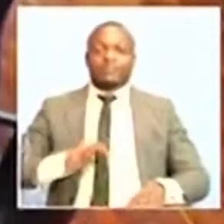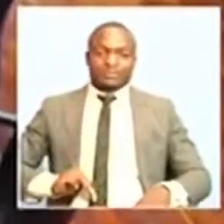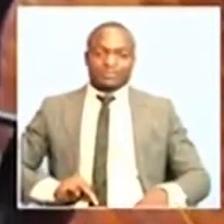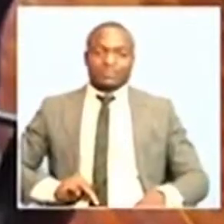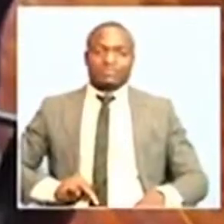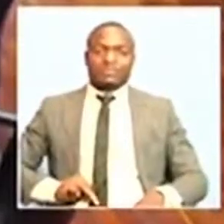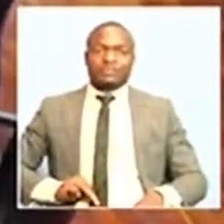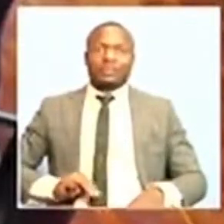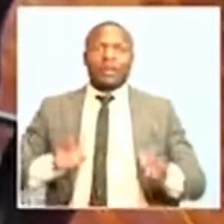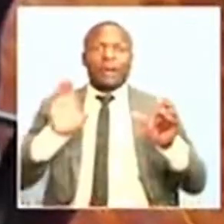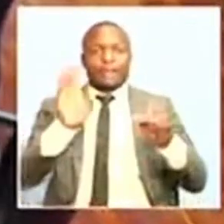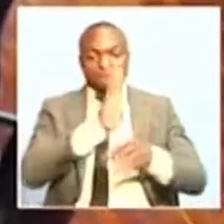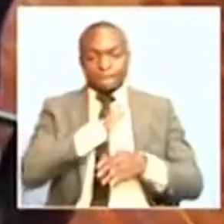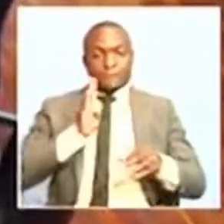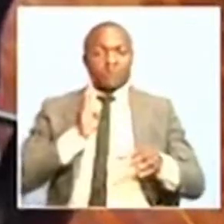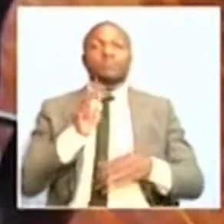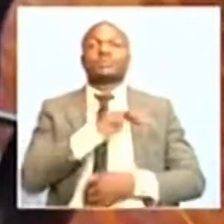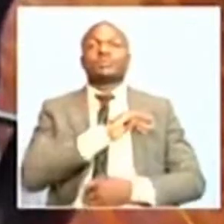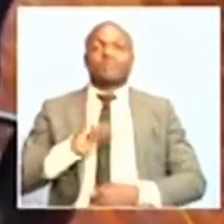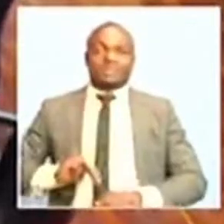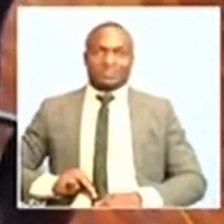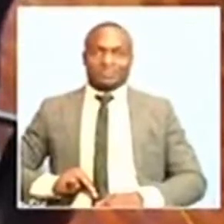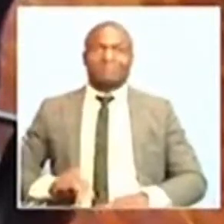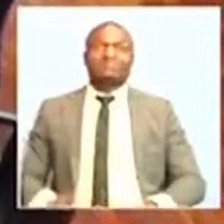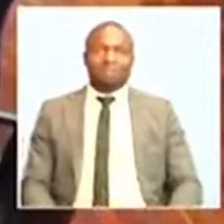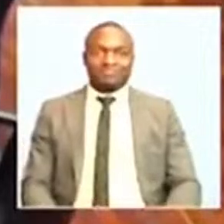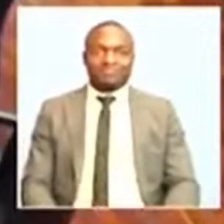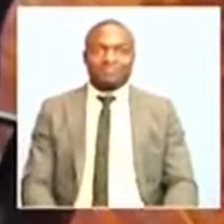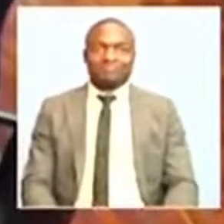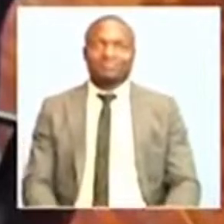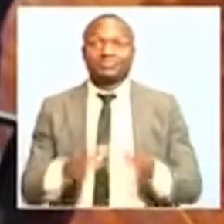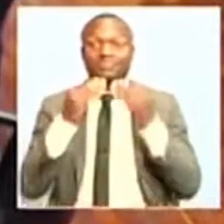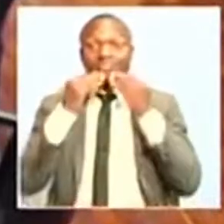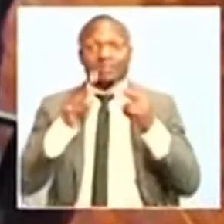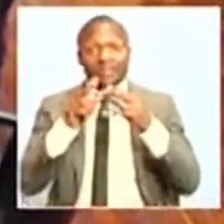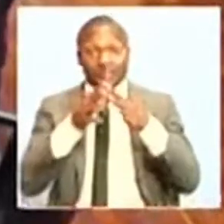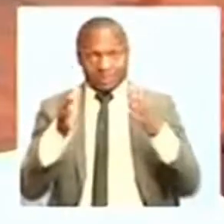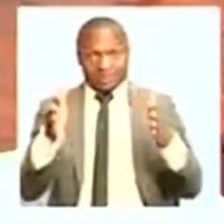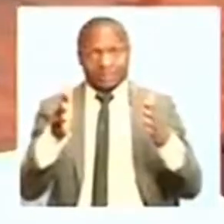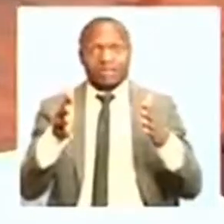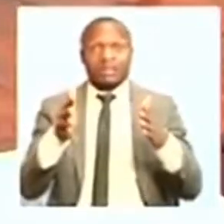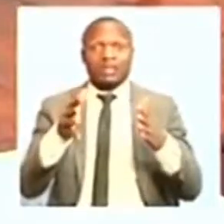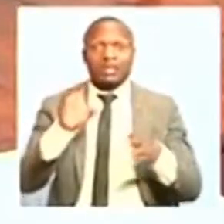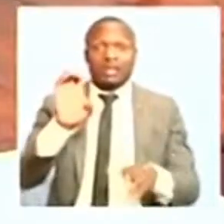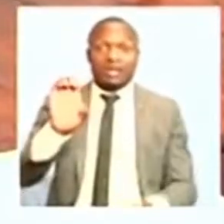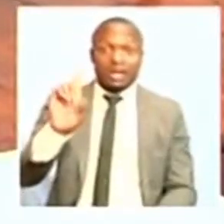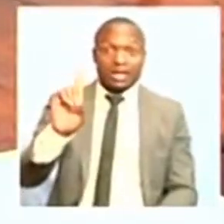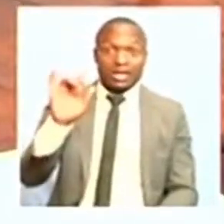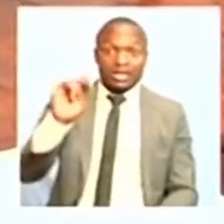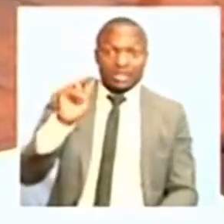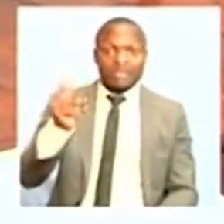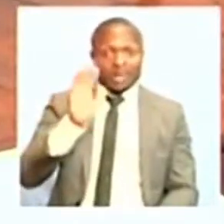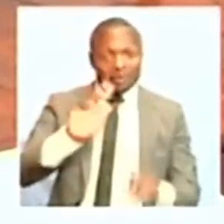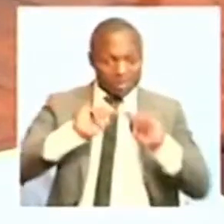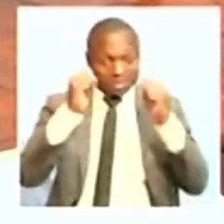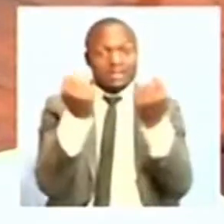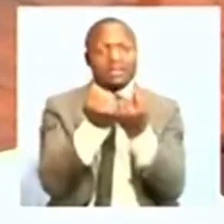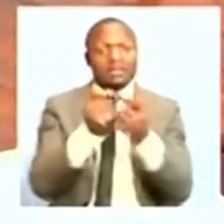the board members of the yeah. Okay. Okay, thank you very much, Ed and your team. We are still